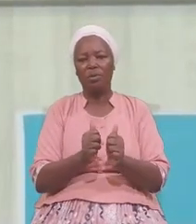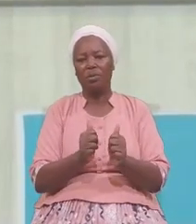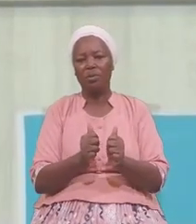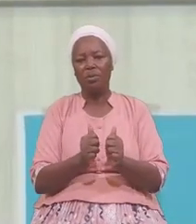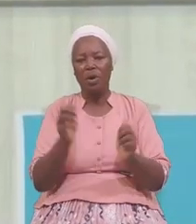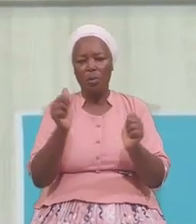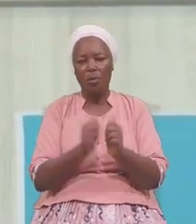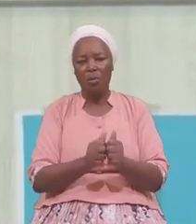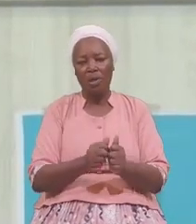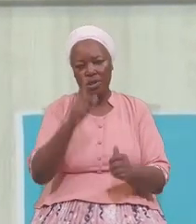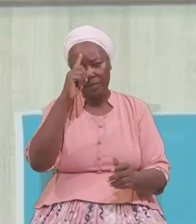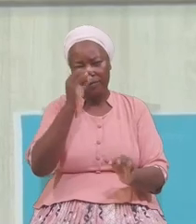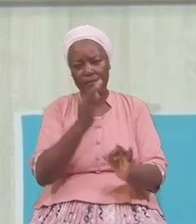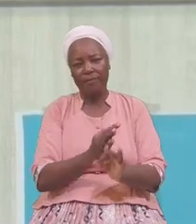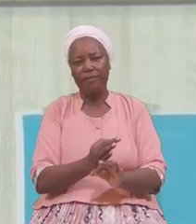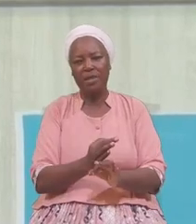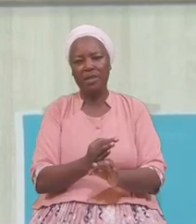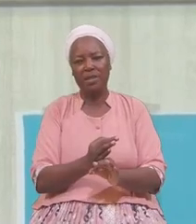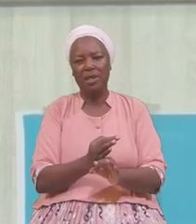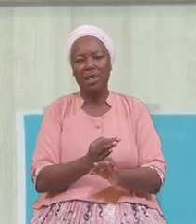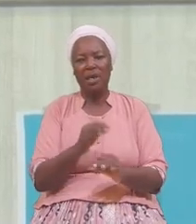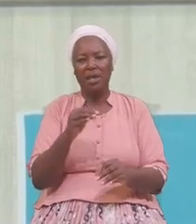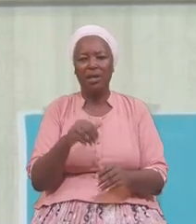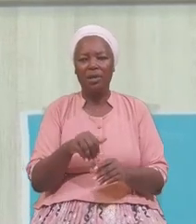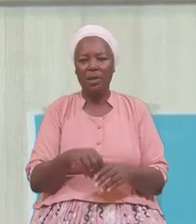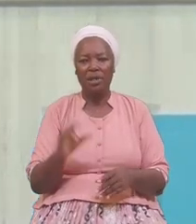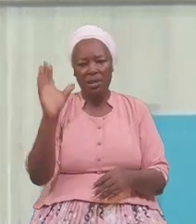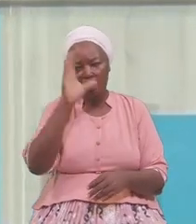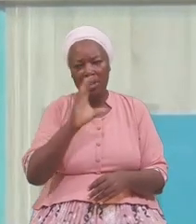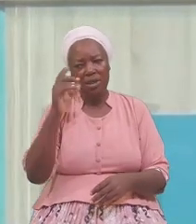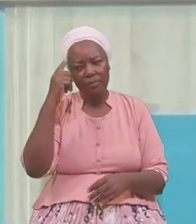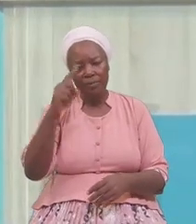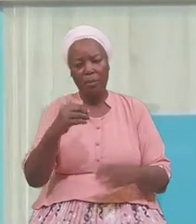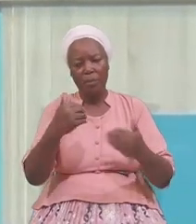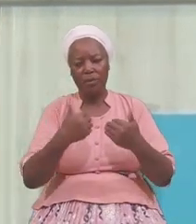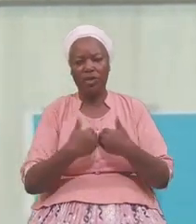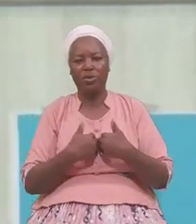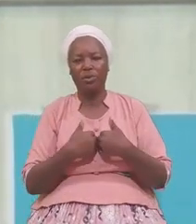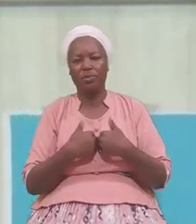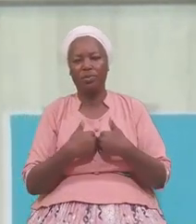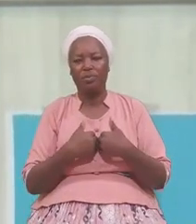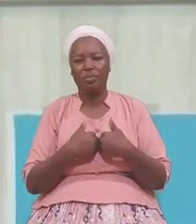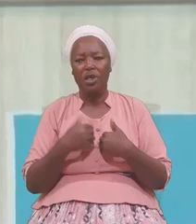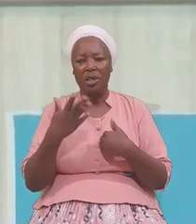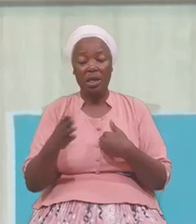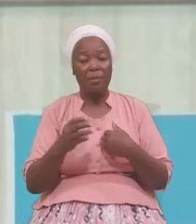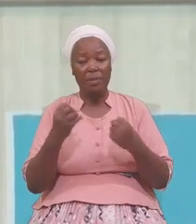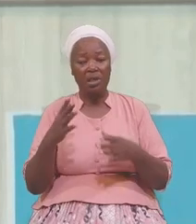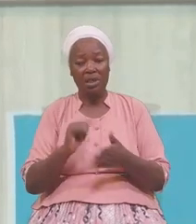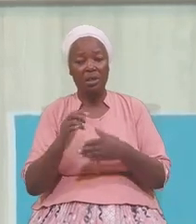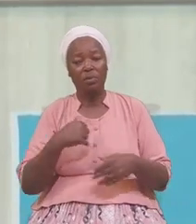with faith in sight for possession. There are many things we